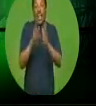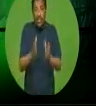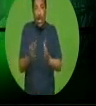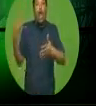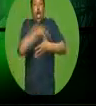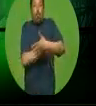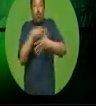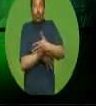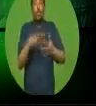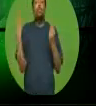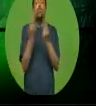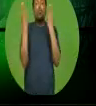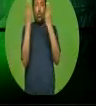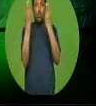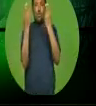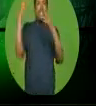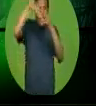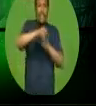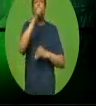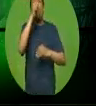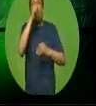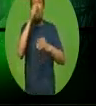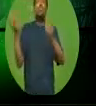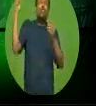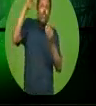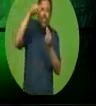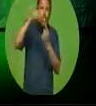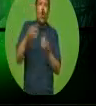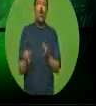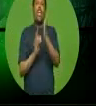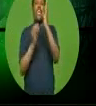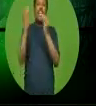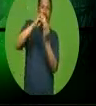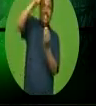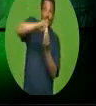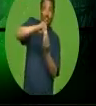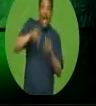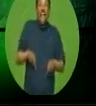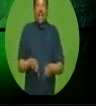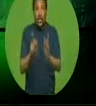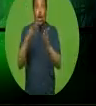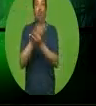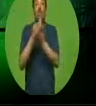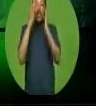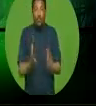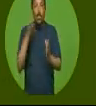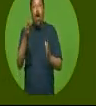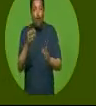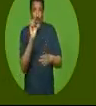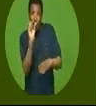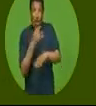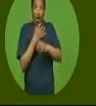inputs used in Ethiopia to increase agricultural productivity of smallholder farmers?